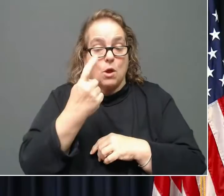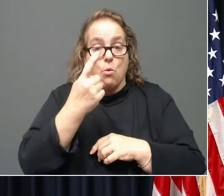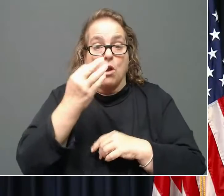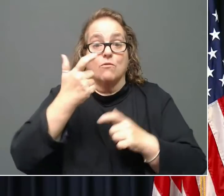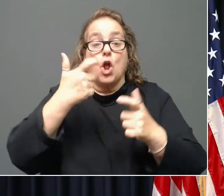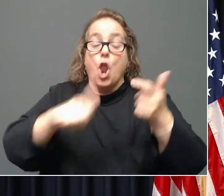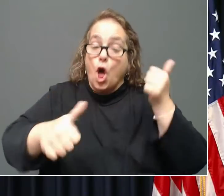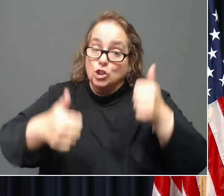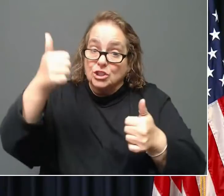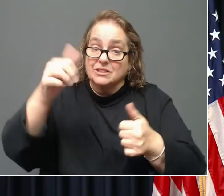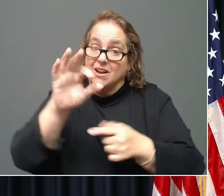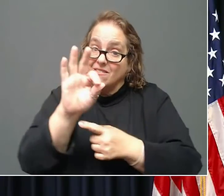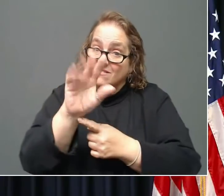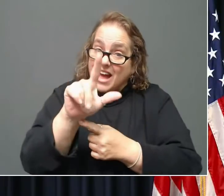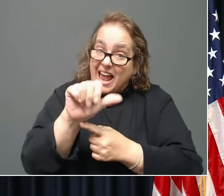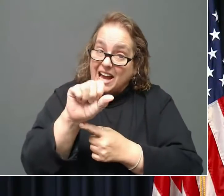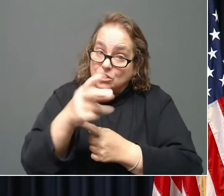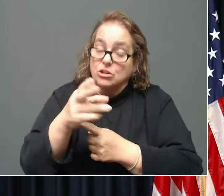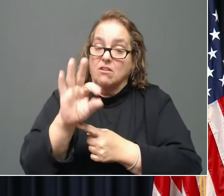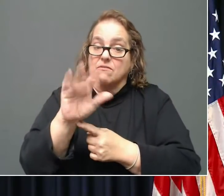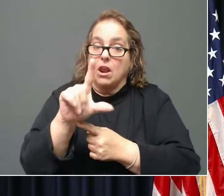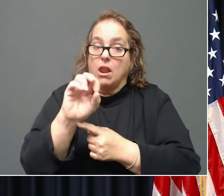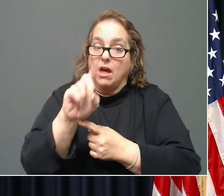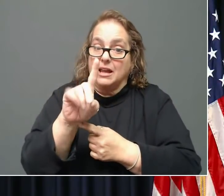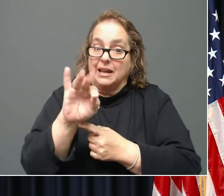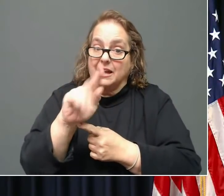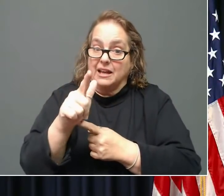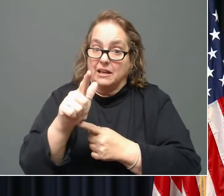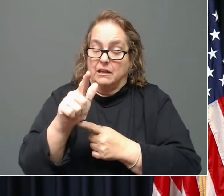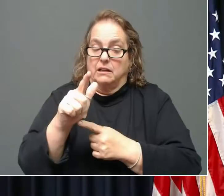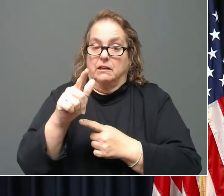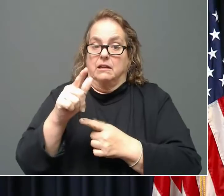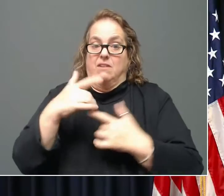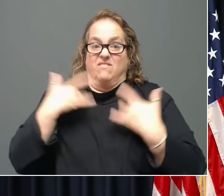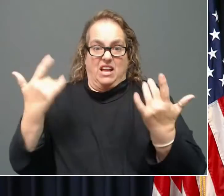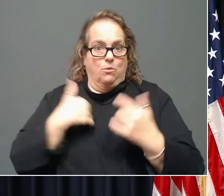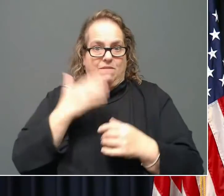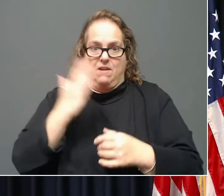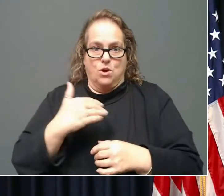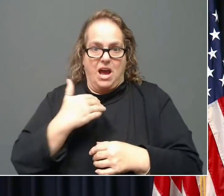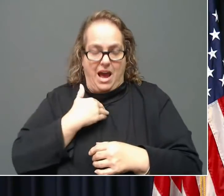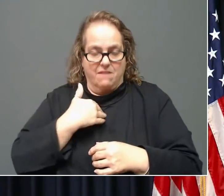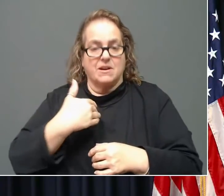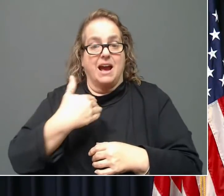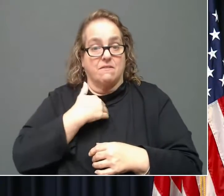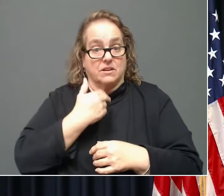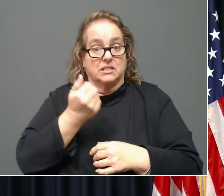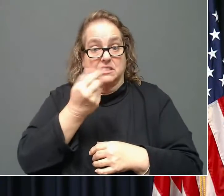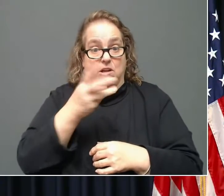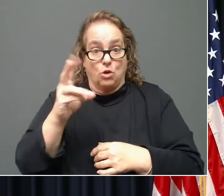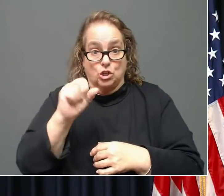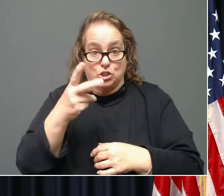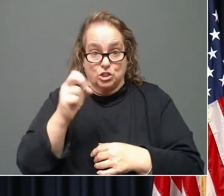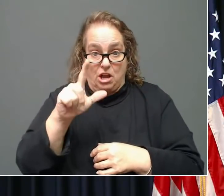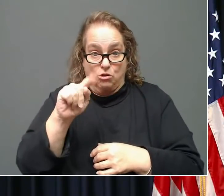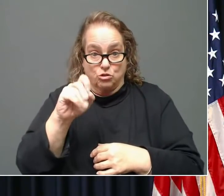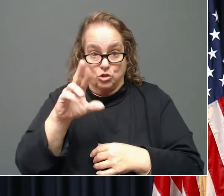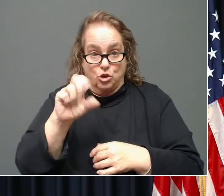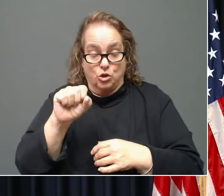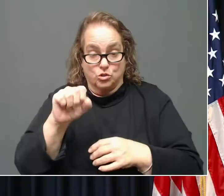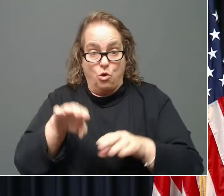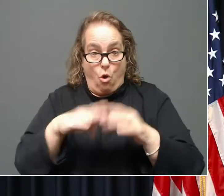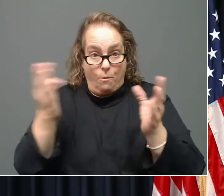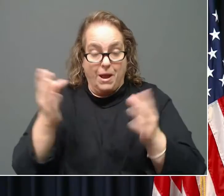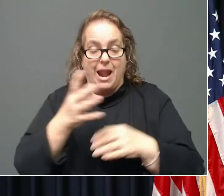we've had. We have 4 shelters open and a warming center. Swiftwater rescue teams across the Commonwealth from west